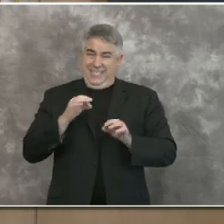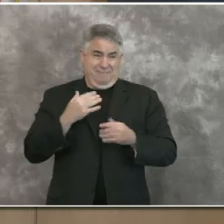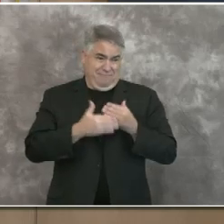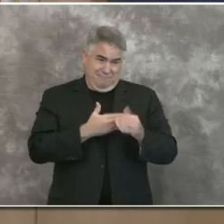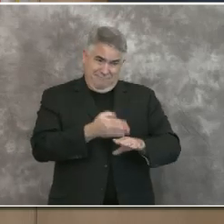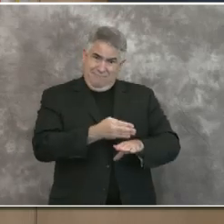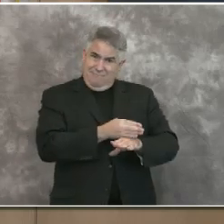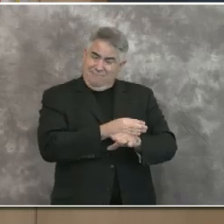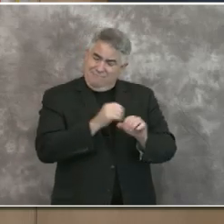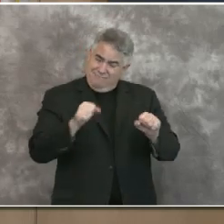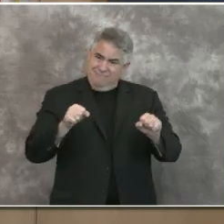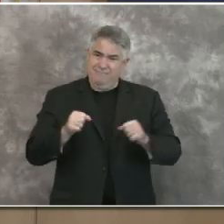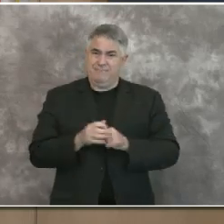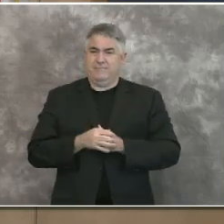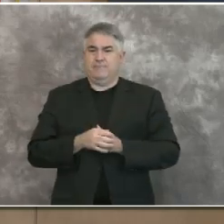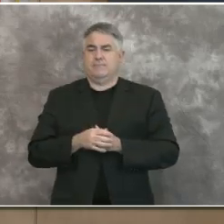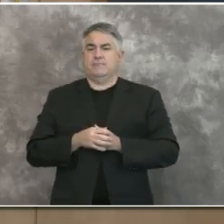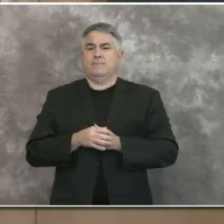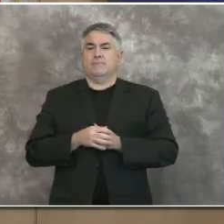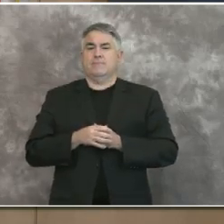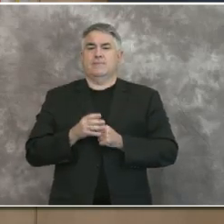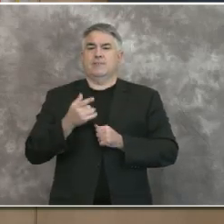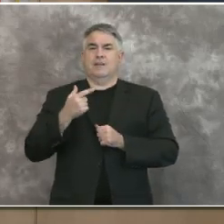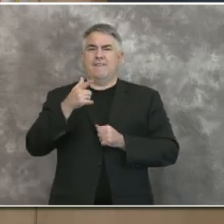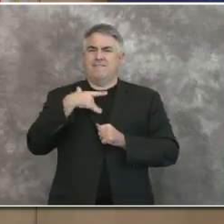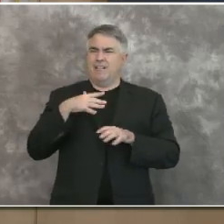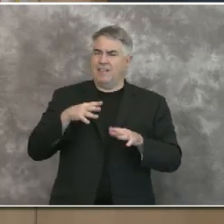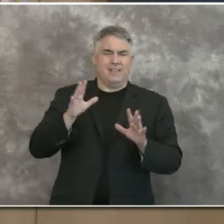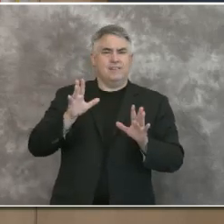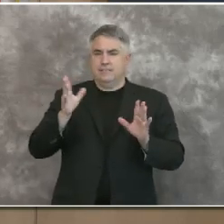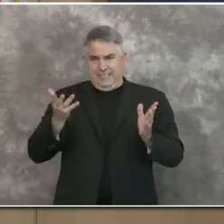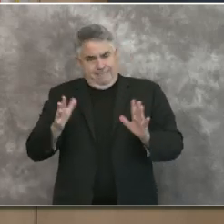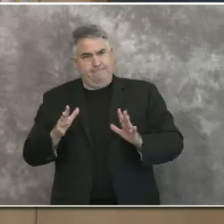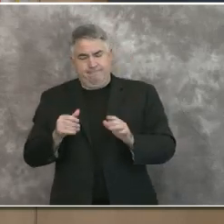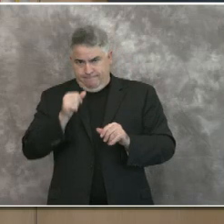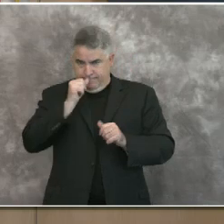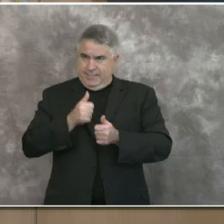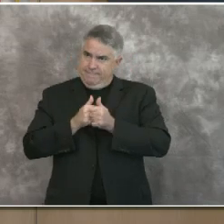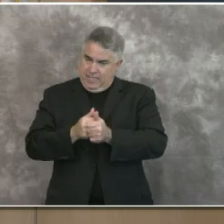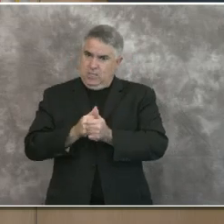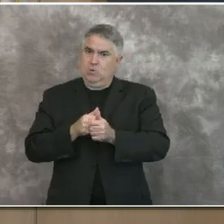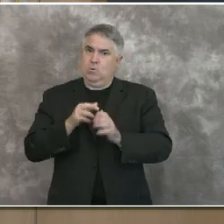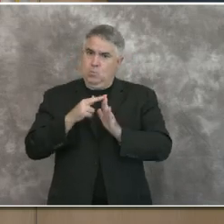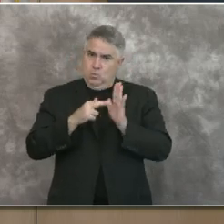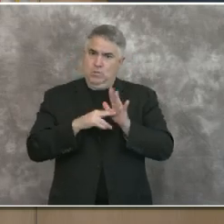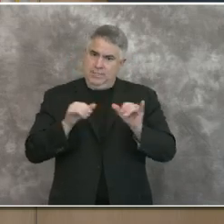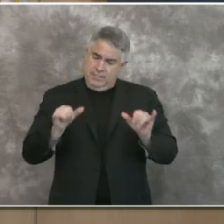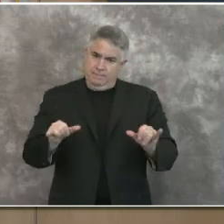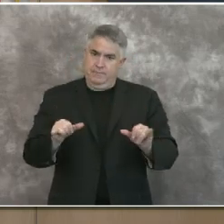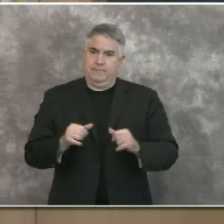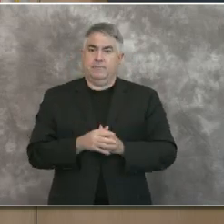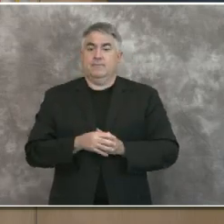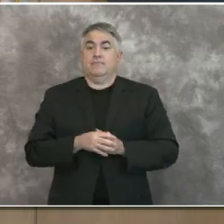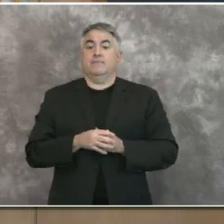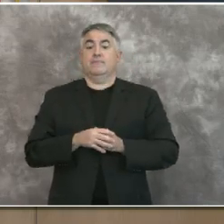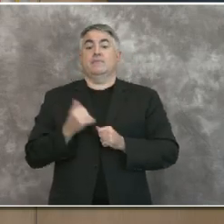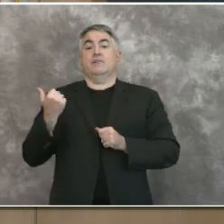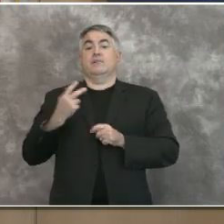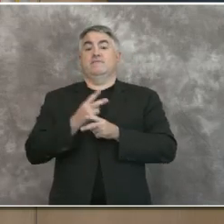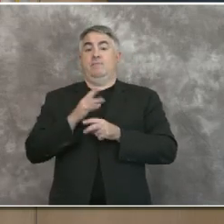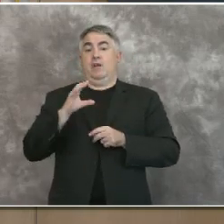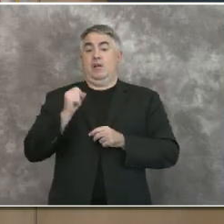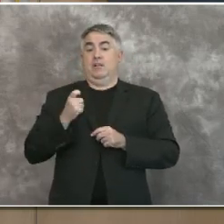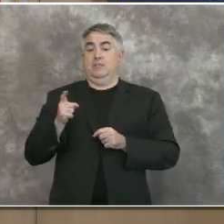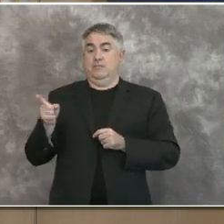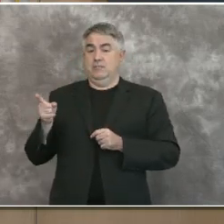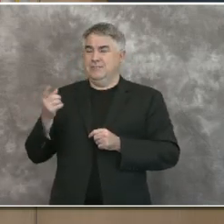lulled into a sense of complacency and continue our path to reopening. Supervisor Cox mentioned the economic stimulus